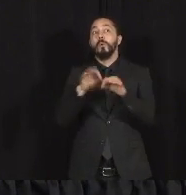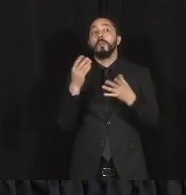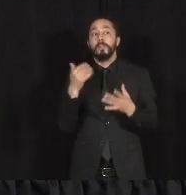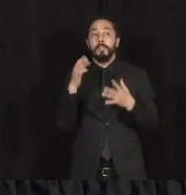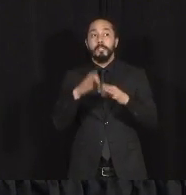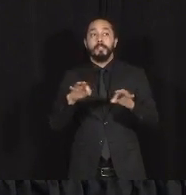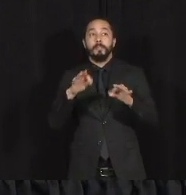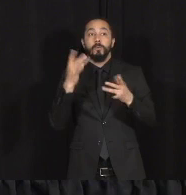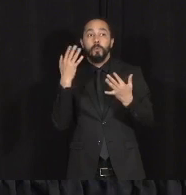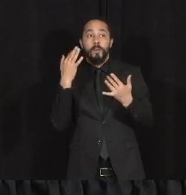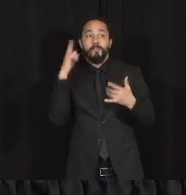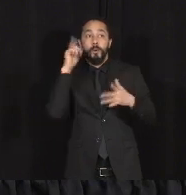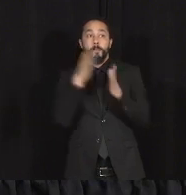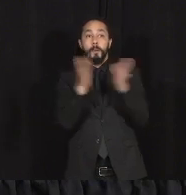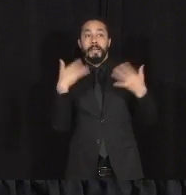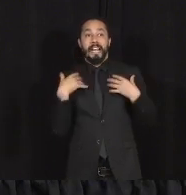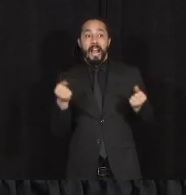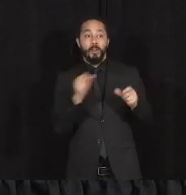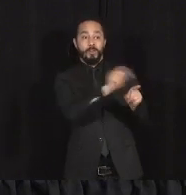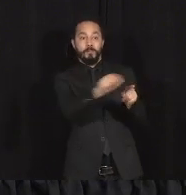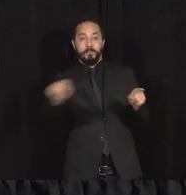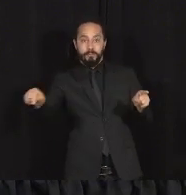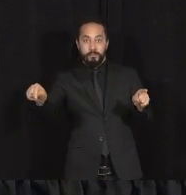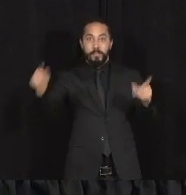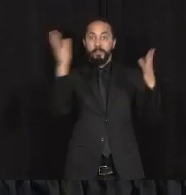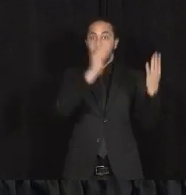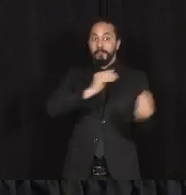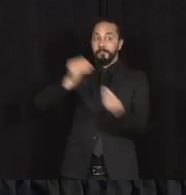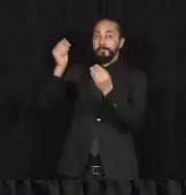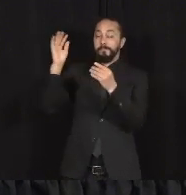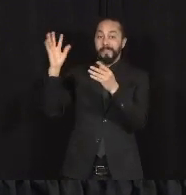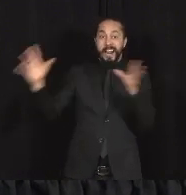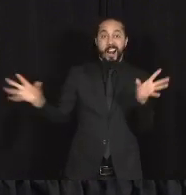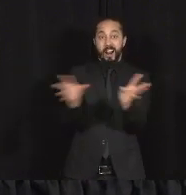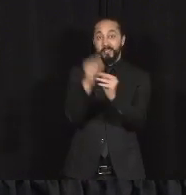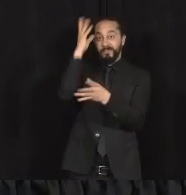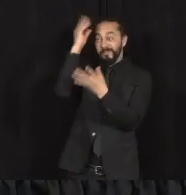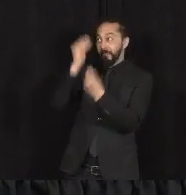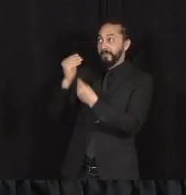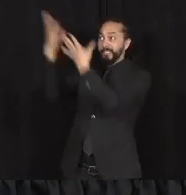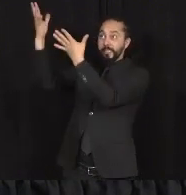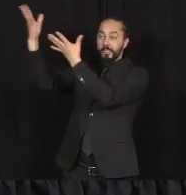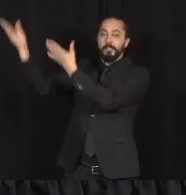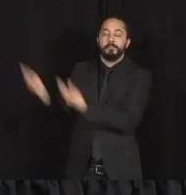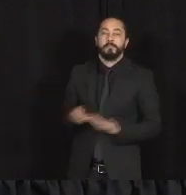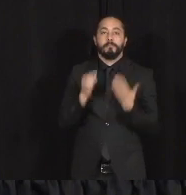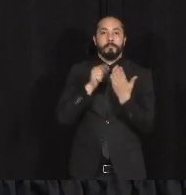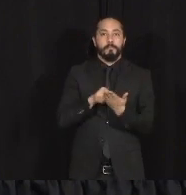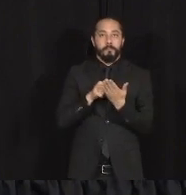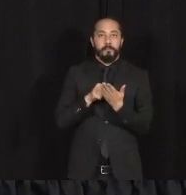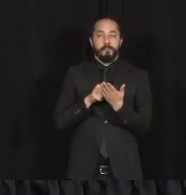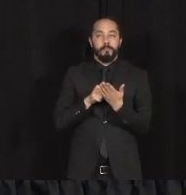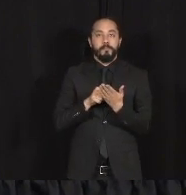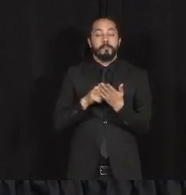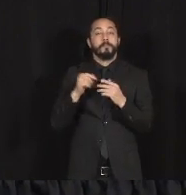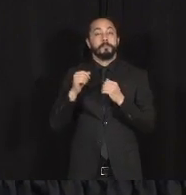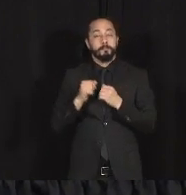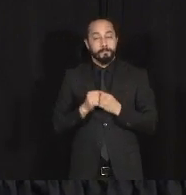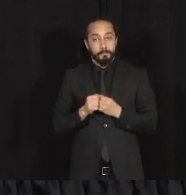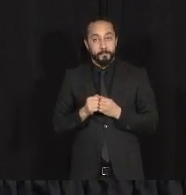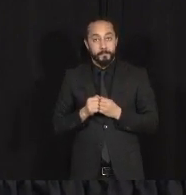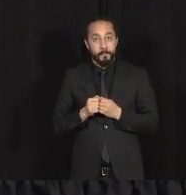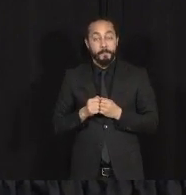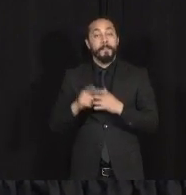The thing that is striking from the data that we thus far have in Ontario is the